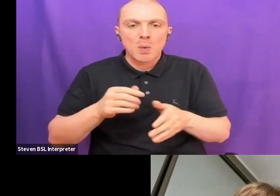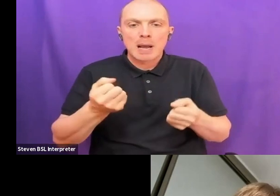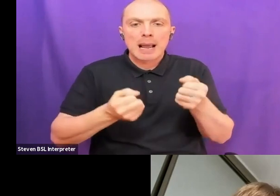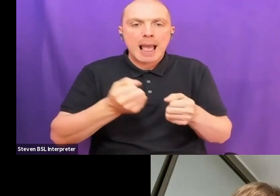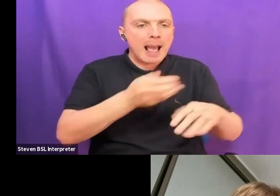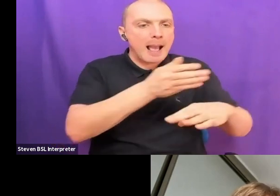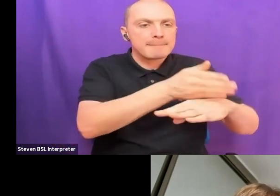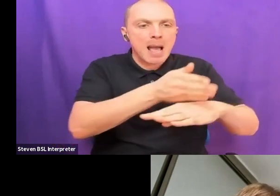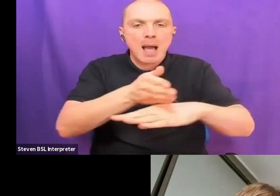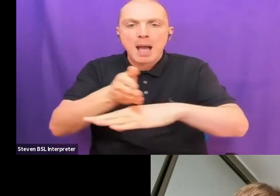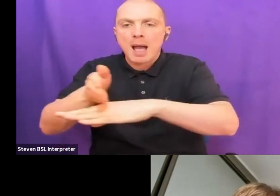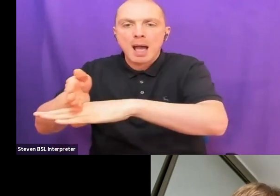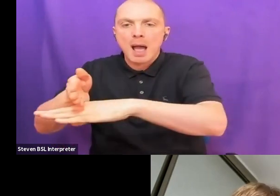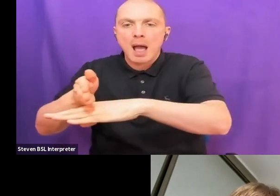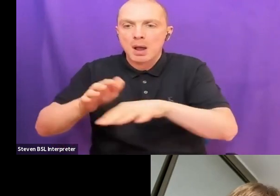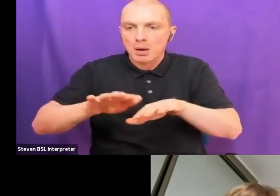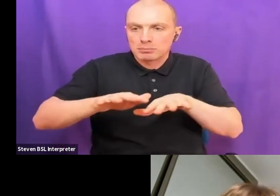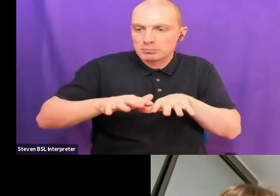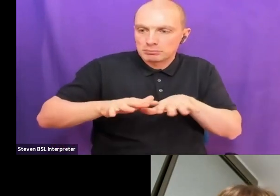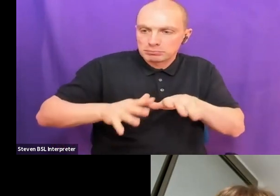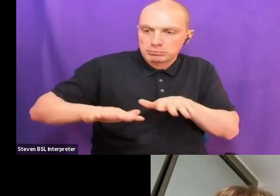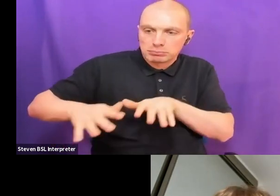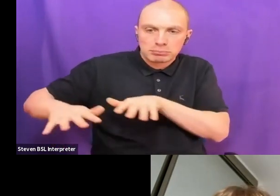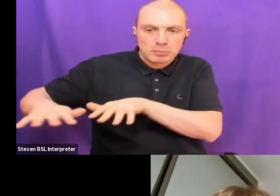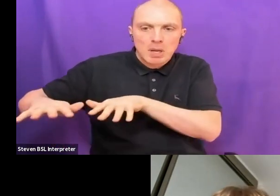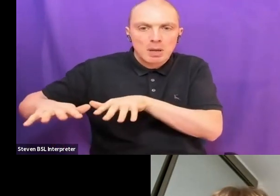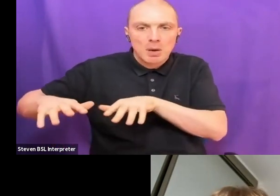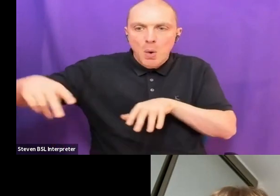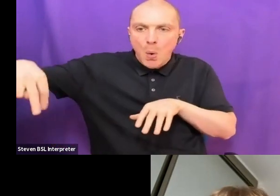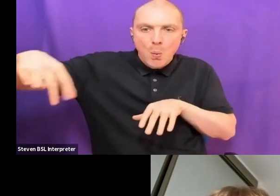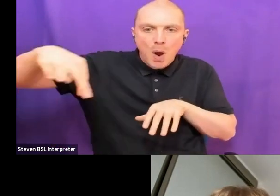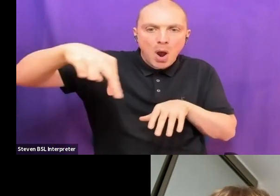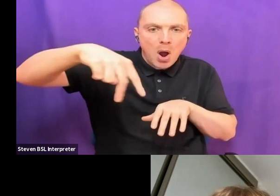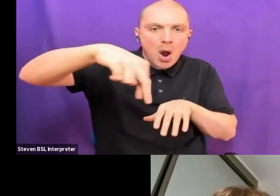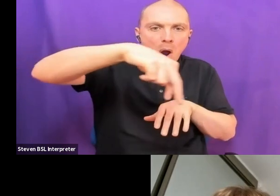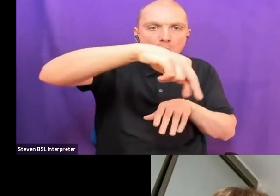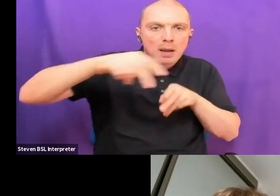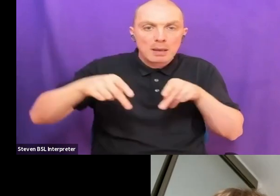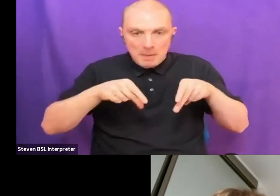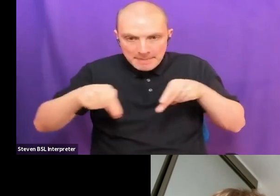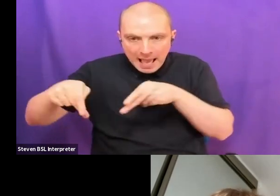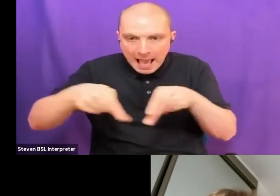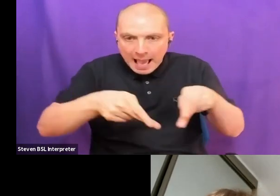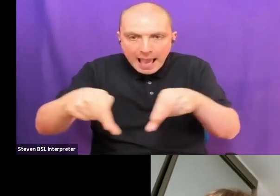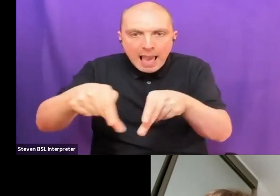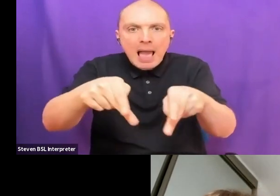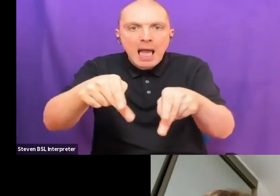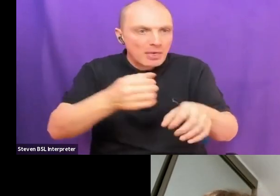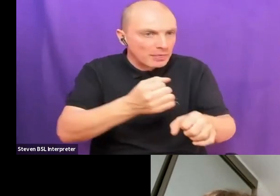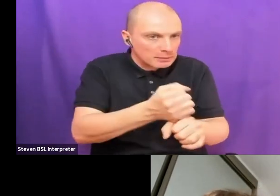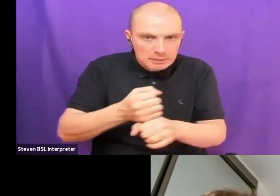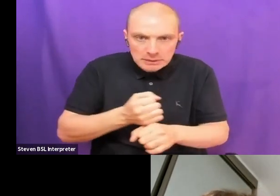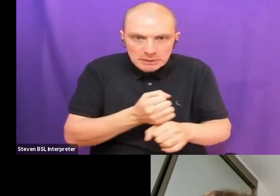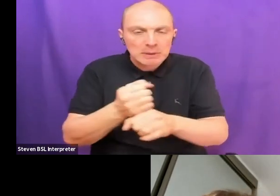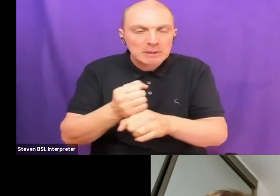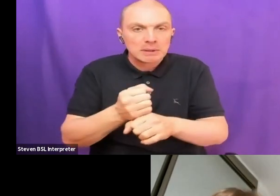parking, the marina, walkways and pathways and routes through that. And the overall project value is about